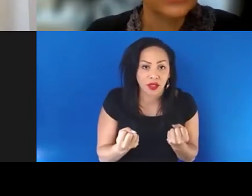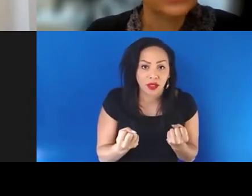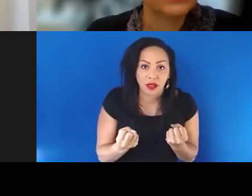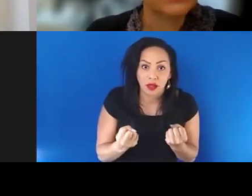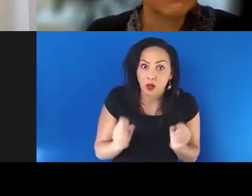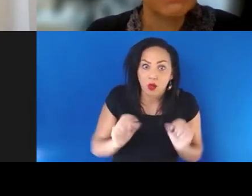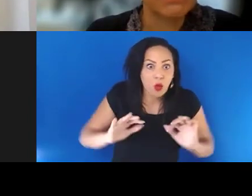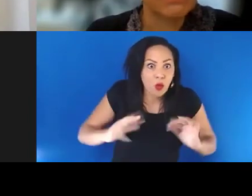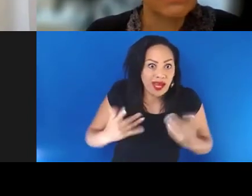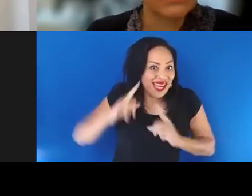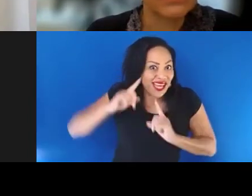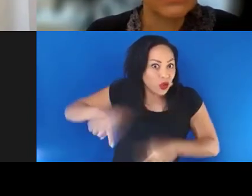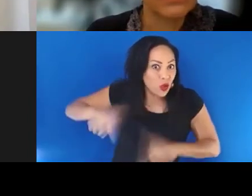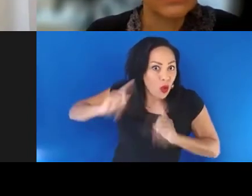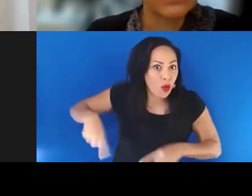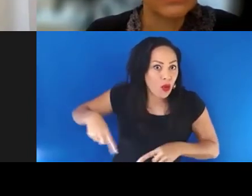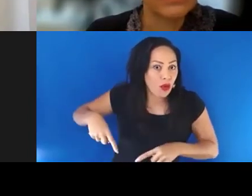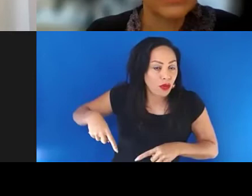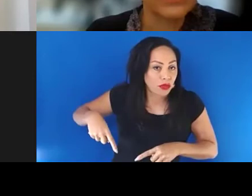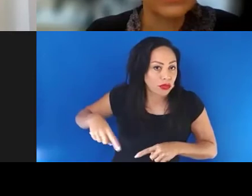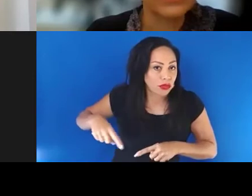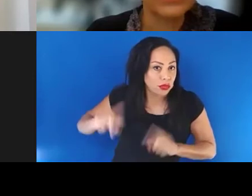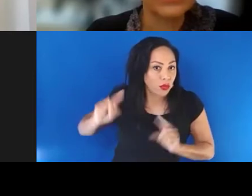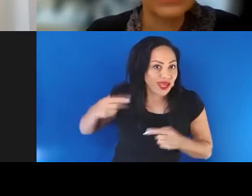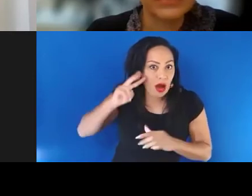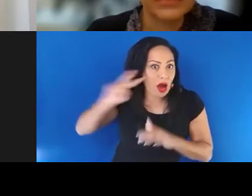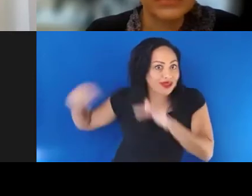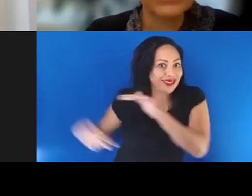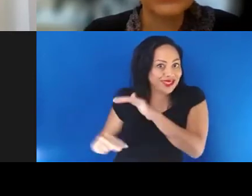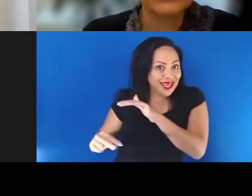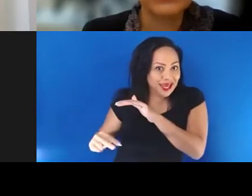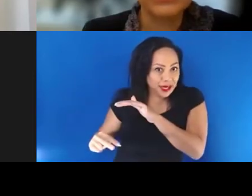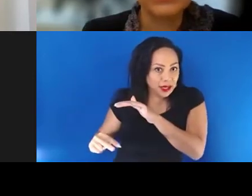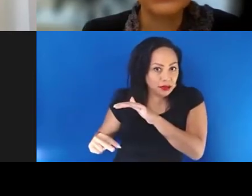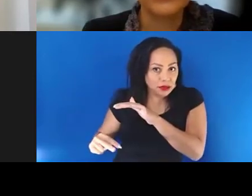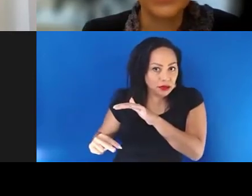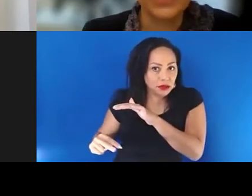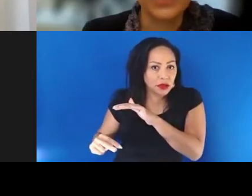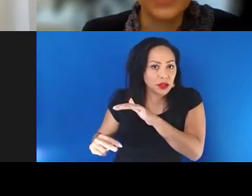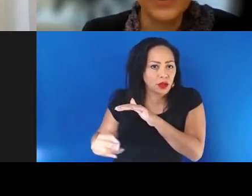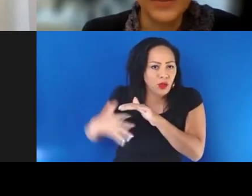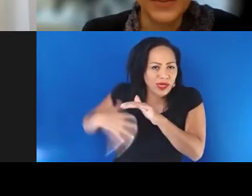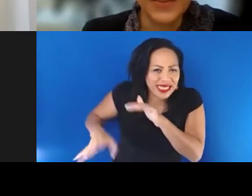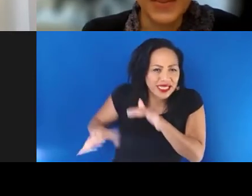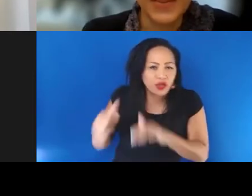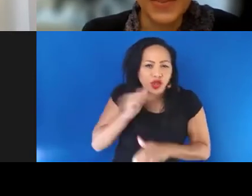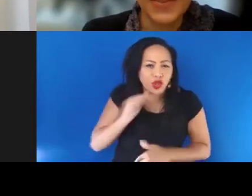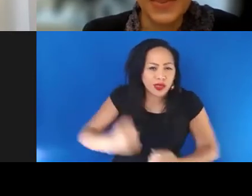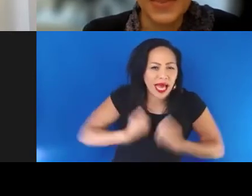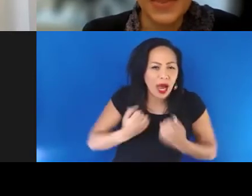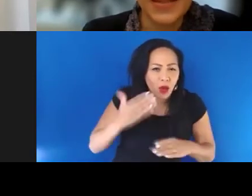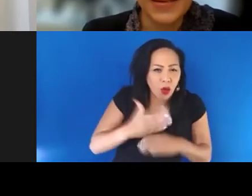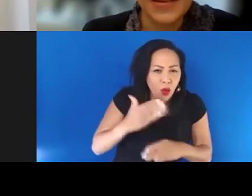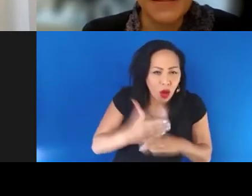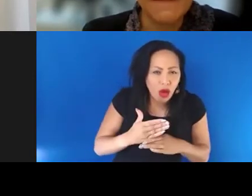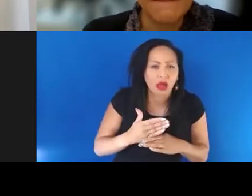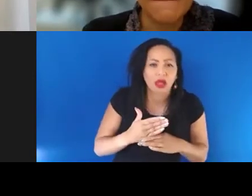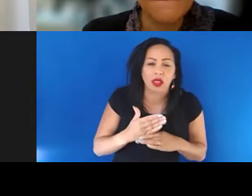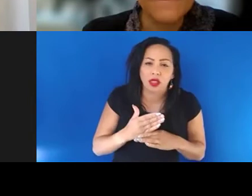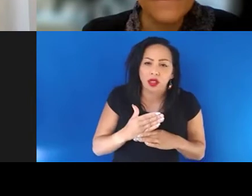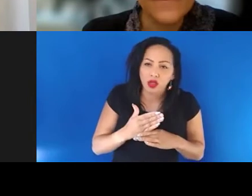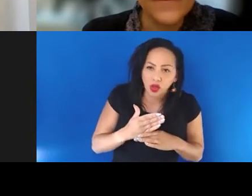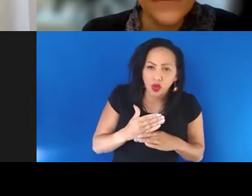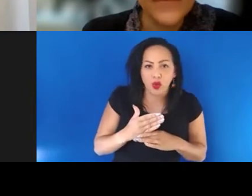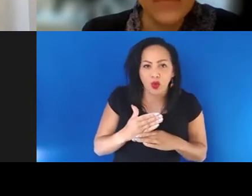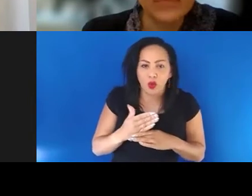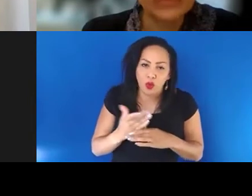on what we need to see in order to use our work to sustain the power shift needed